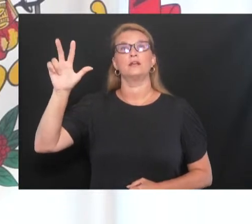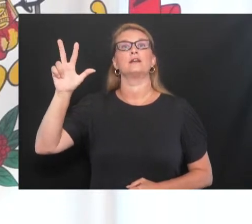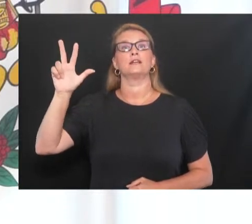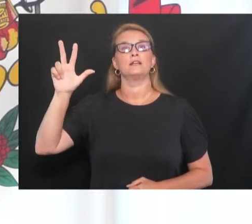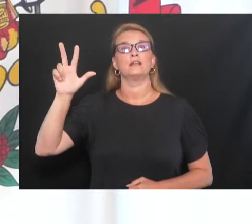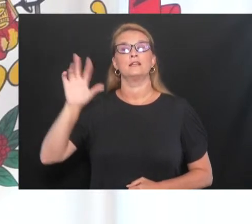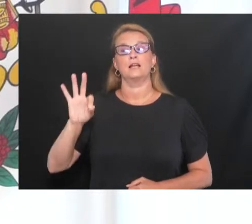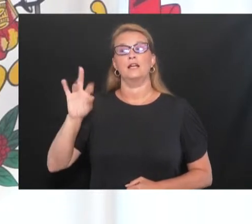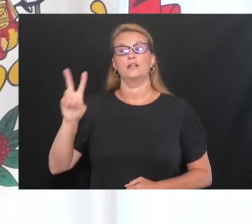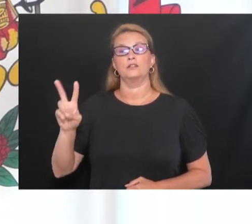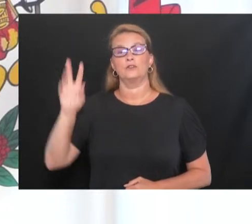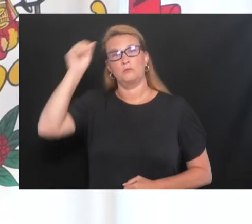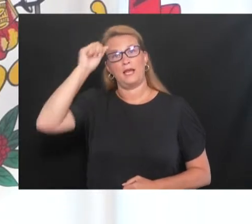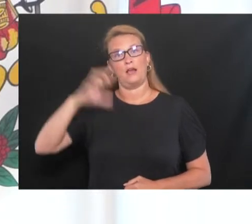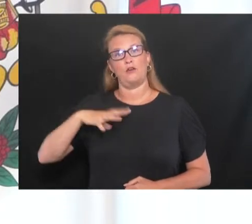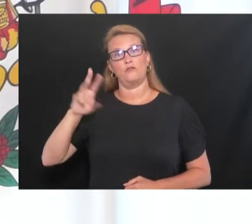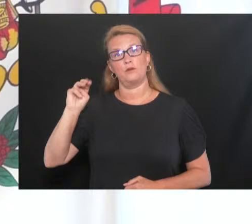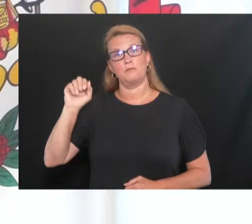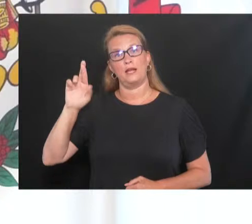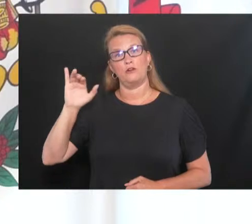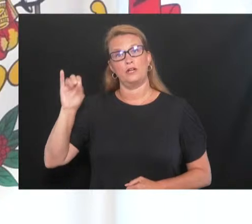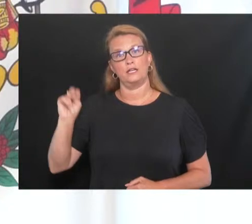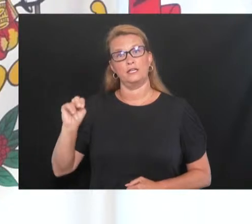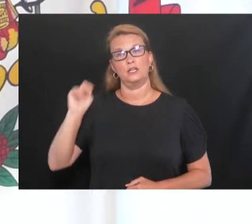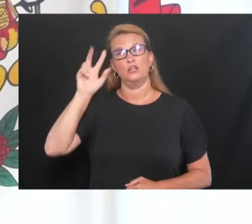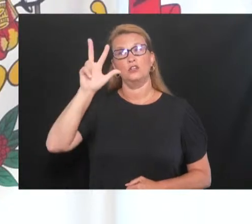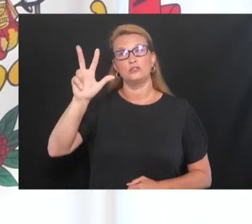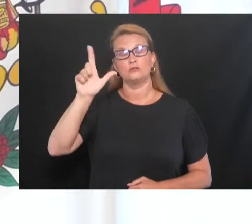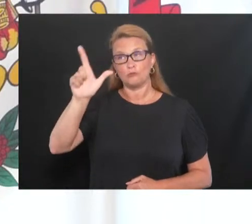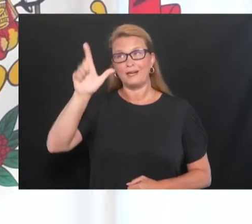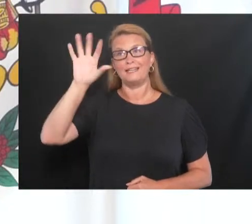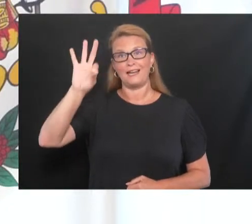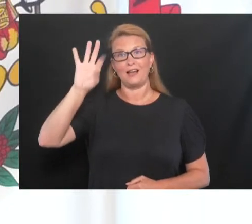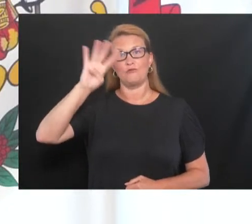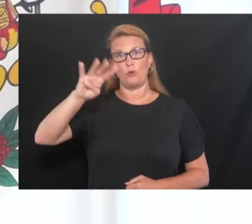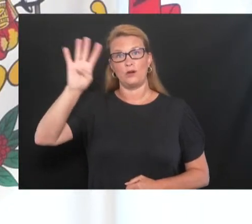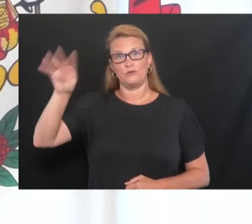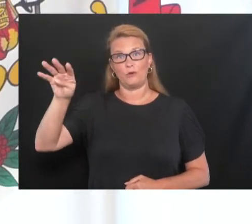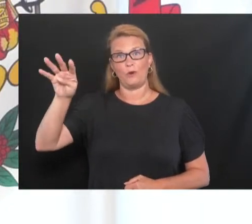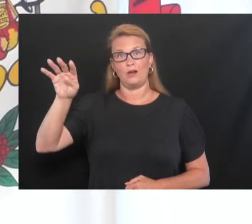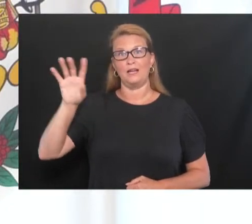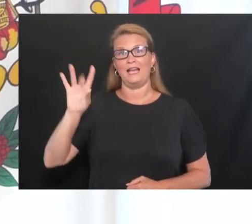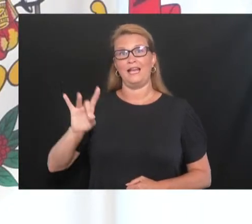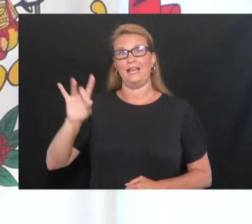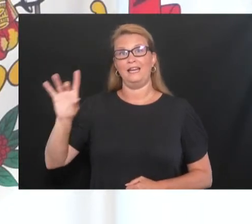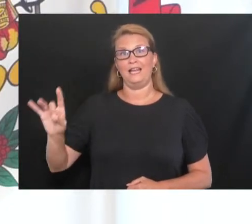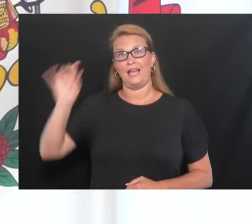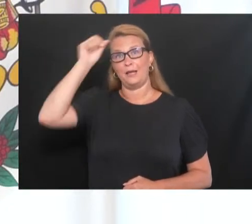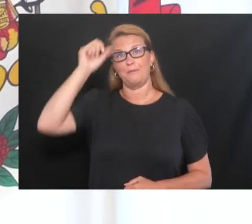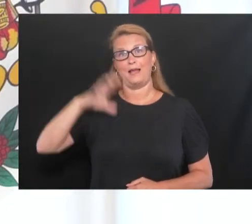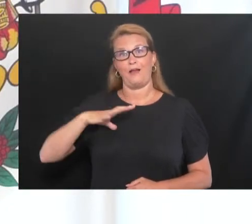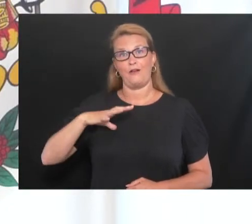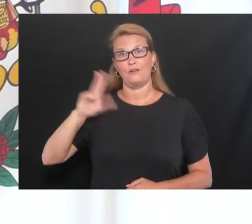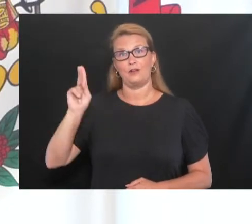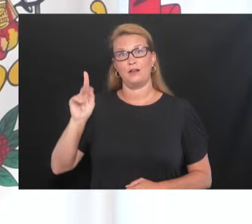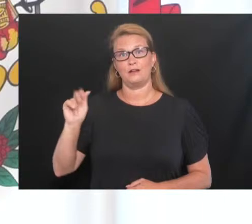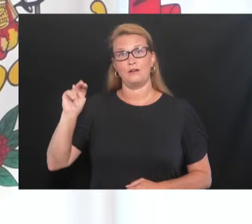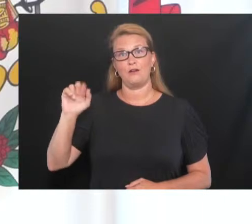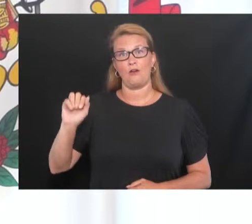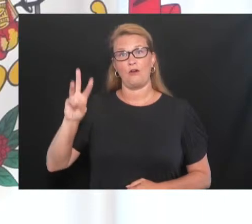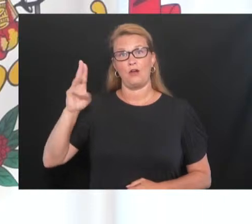92-year-old male from Marion County. And our 2,944th death in West Virginia is an 88-year-old male from Kanawha